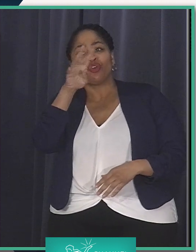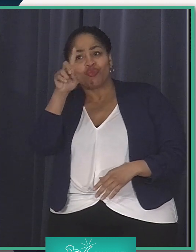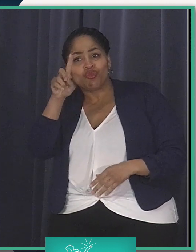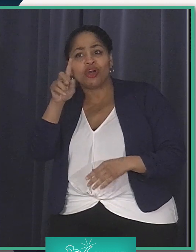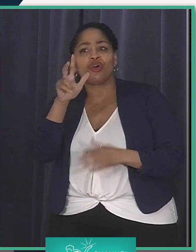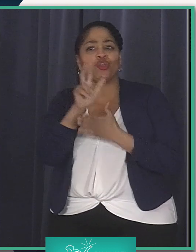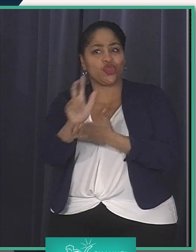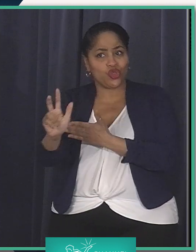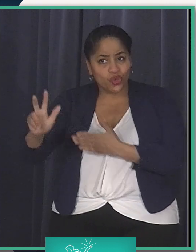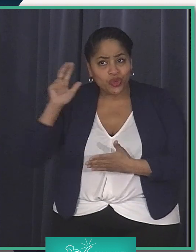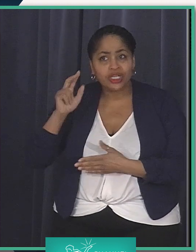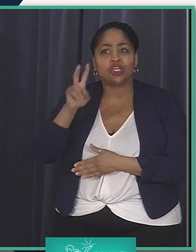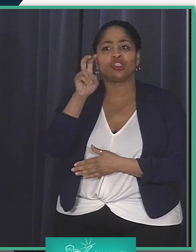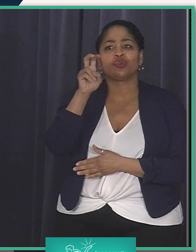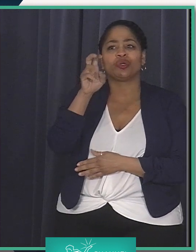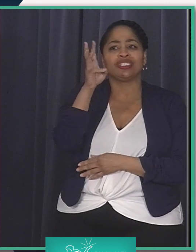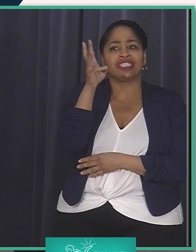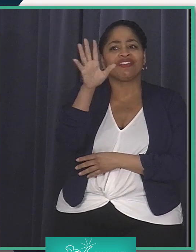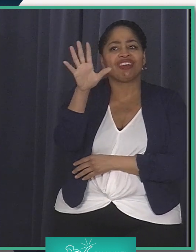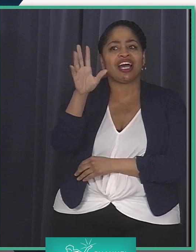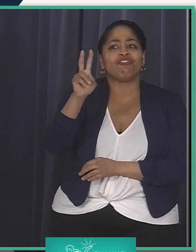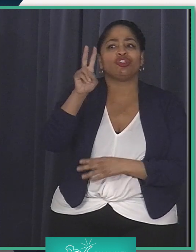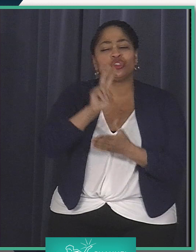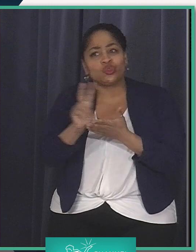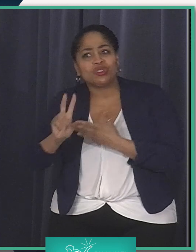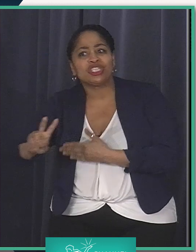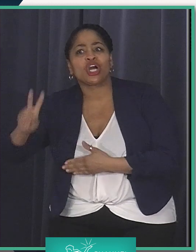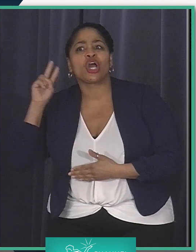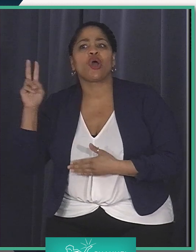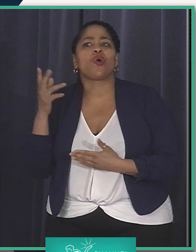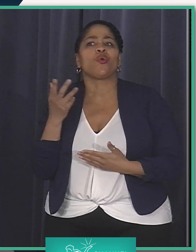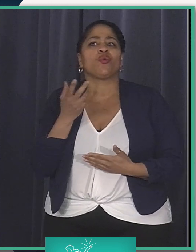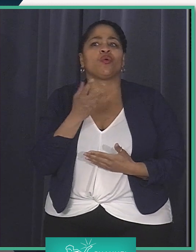241 3 weeks ago, 265 2 weeks ago,